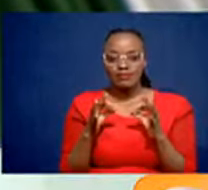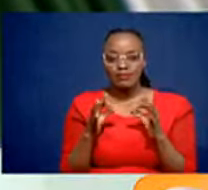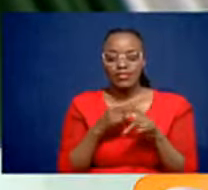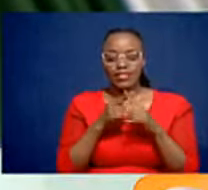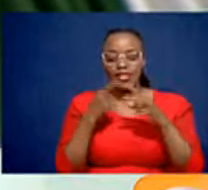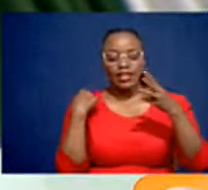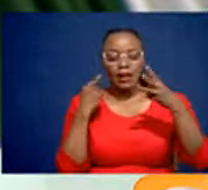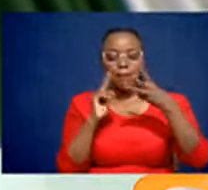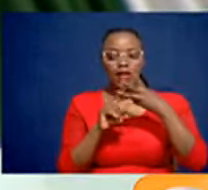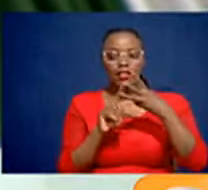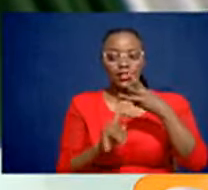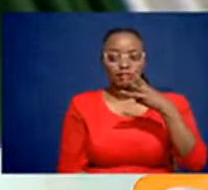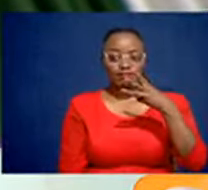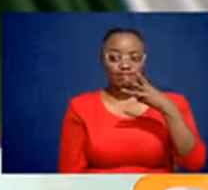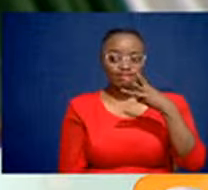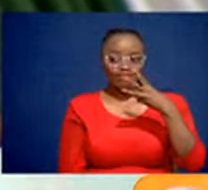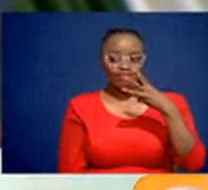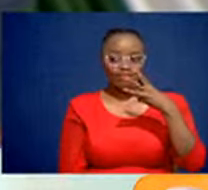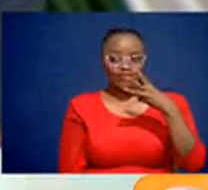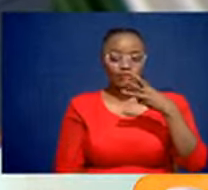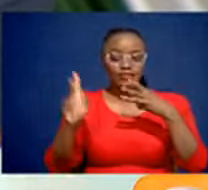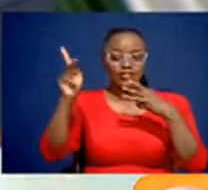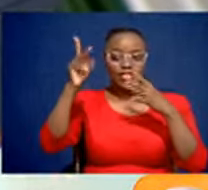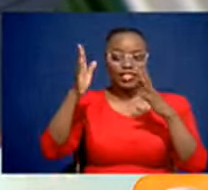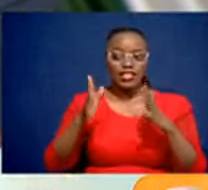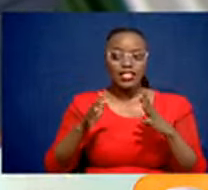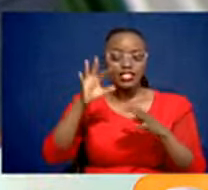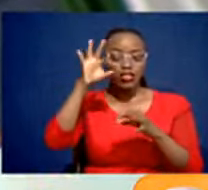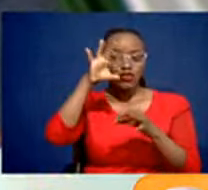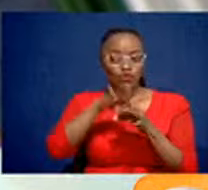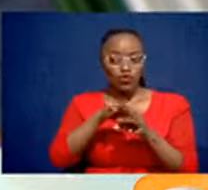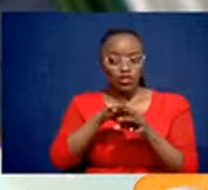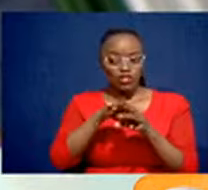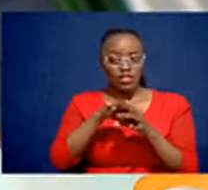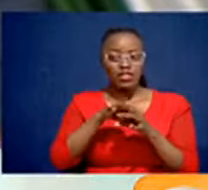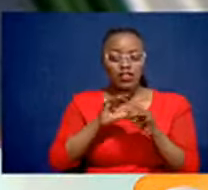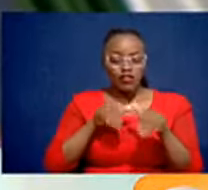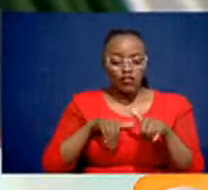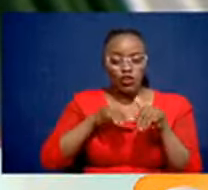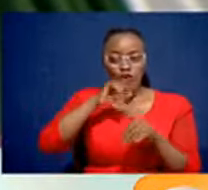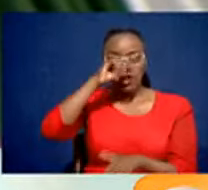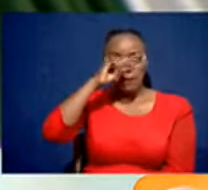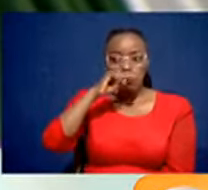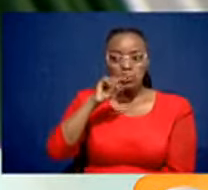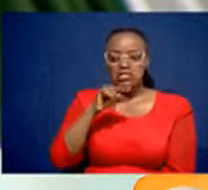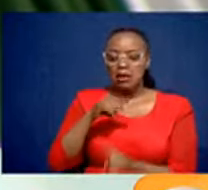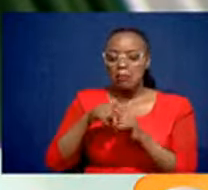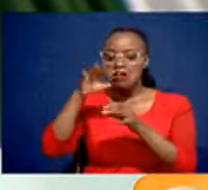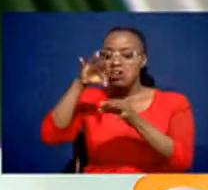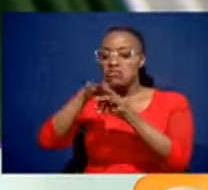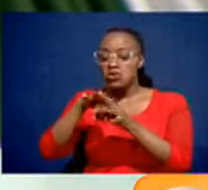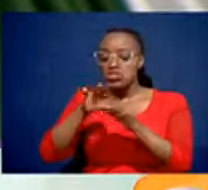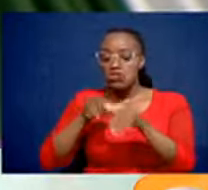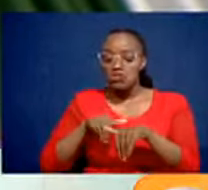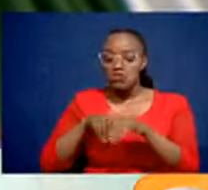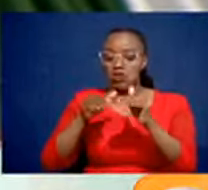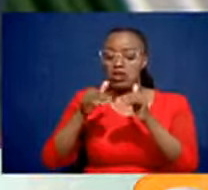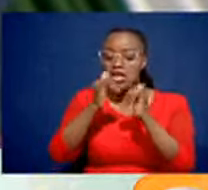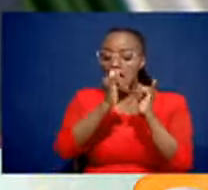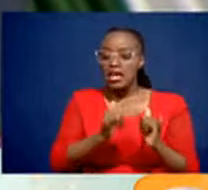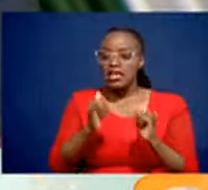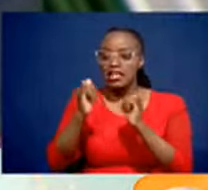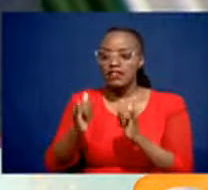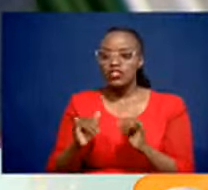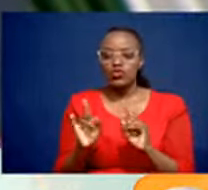Na jambo la tatu, Wakenya walipiga kura kwa sera. Hawakupiga kura kwa mtu